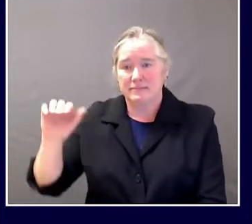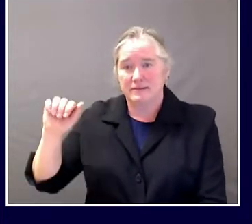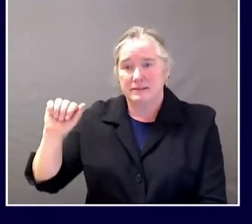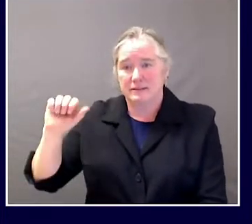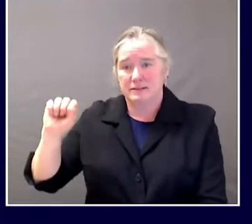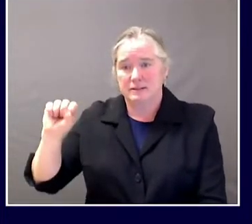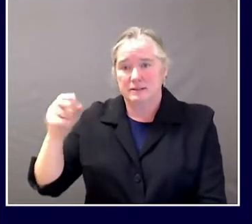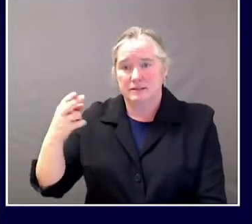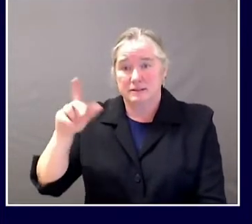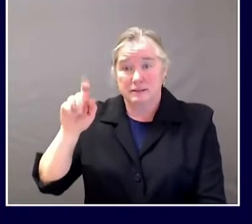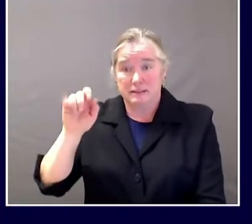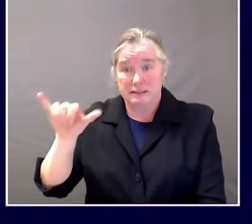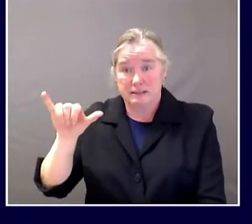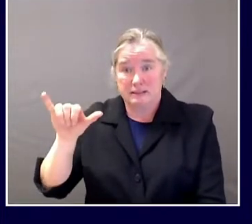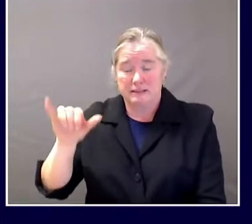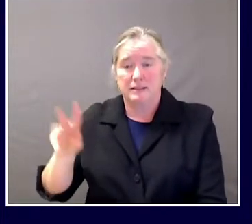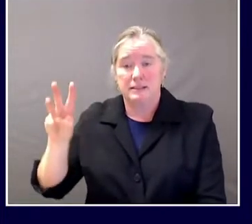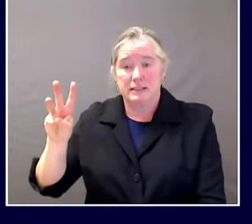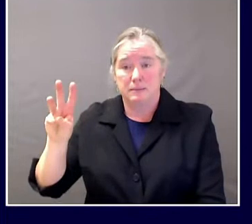at WAGM.